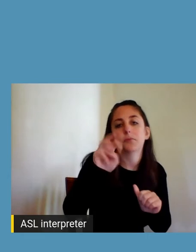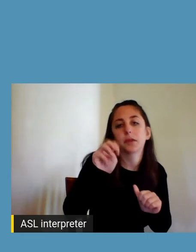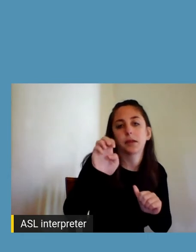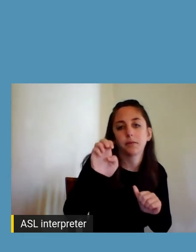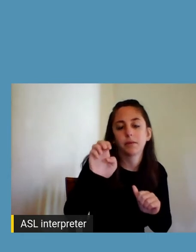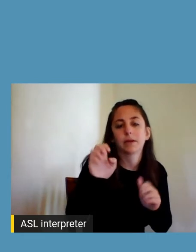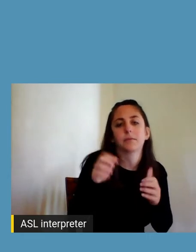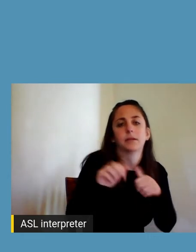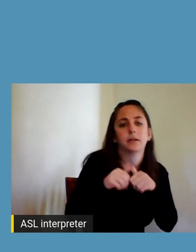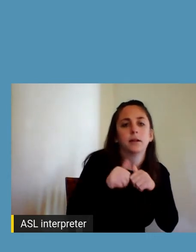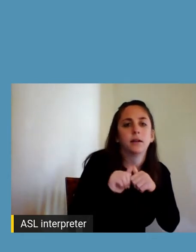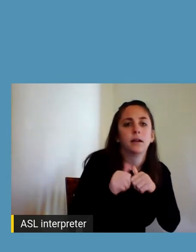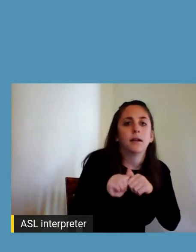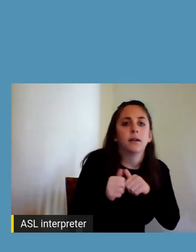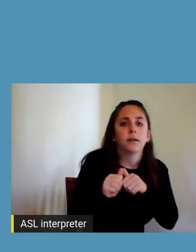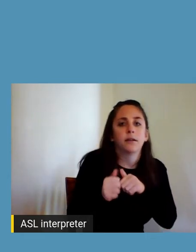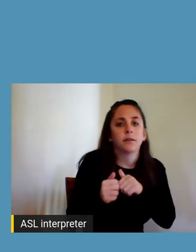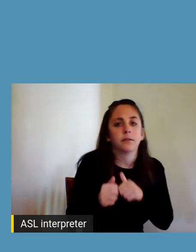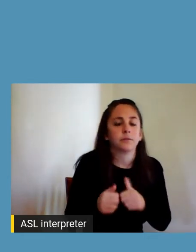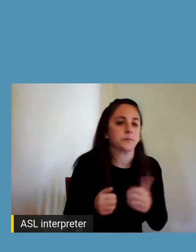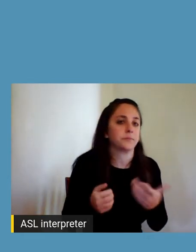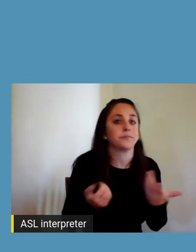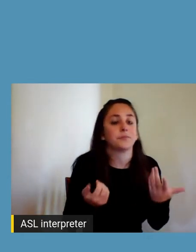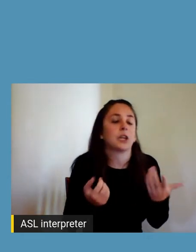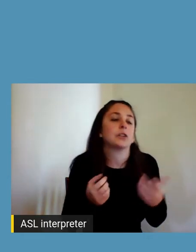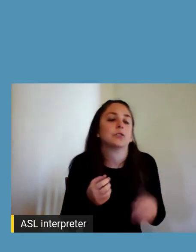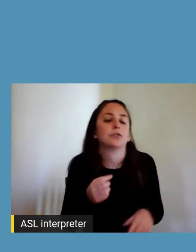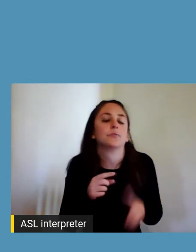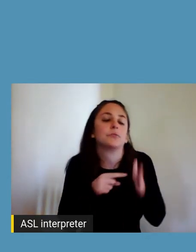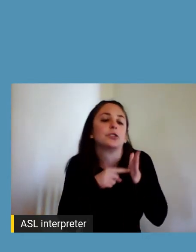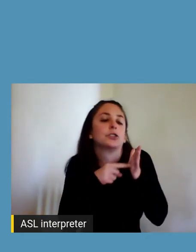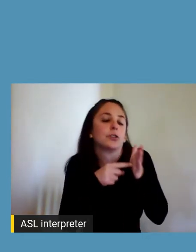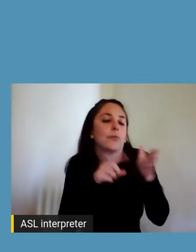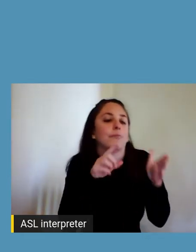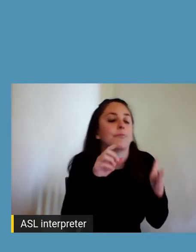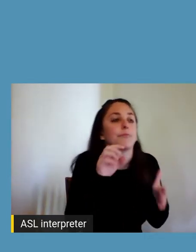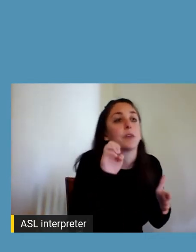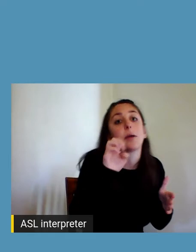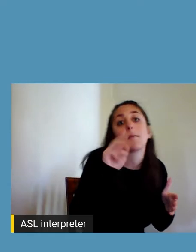you track this is with emoji or LOL. So that's just one idea.